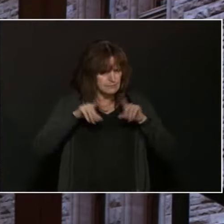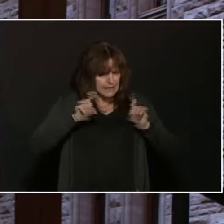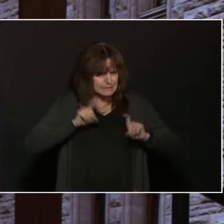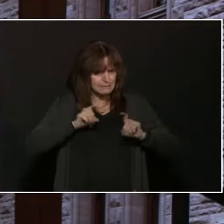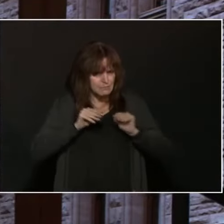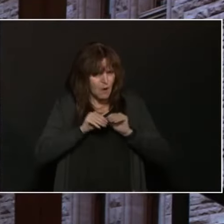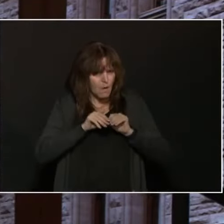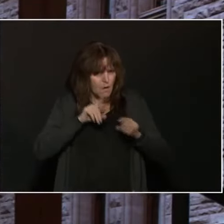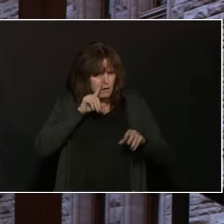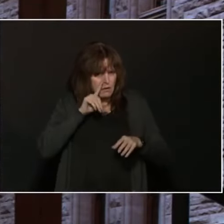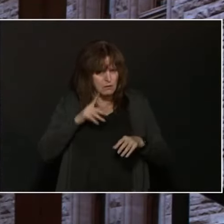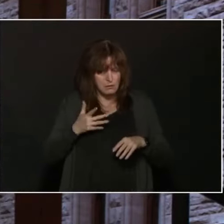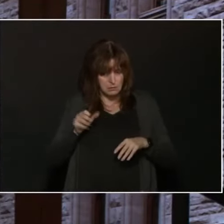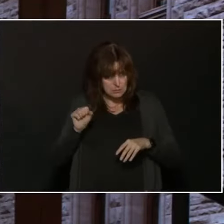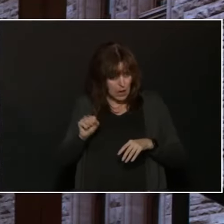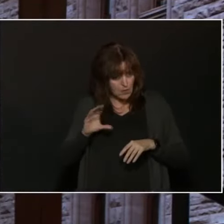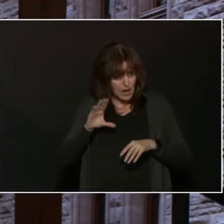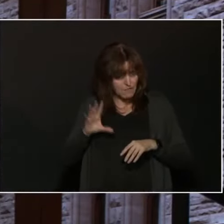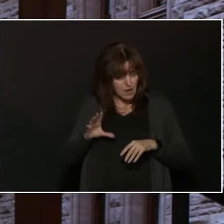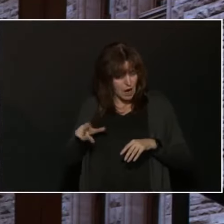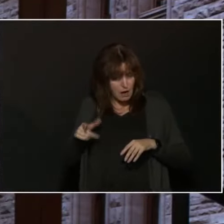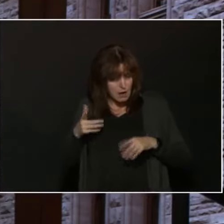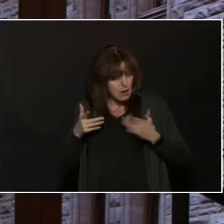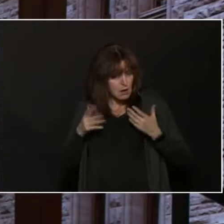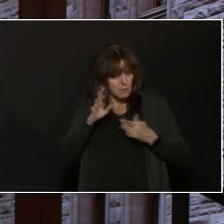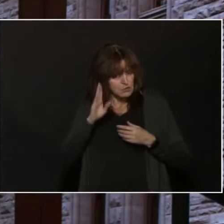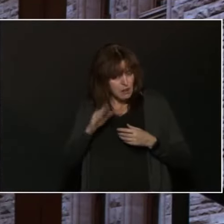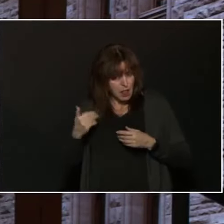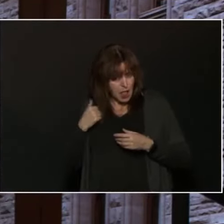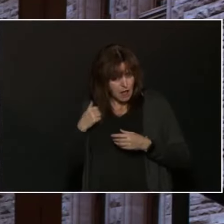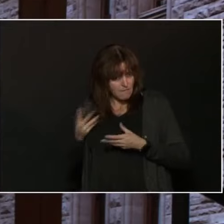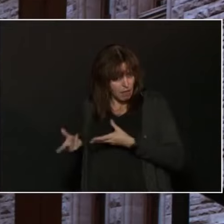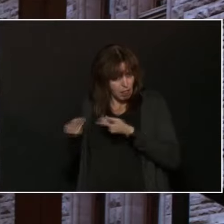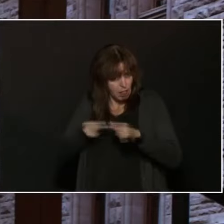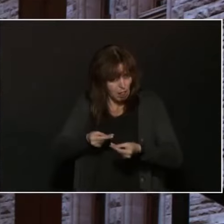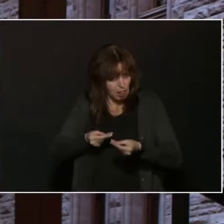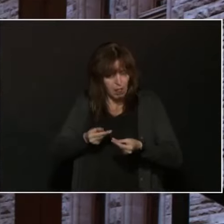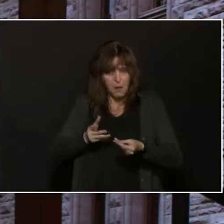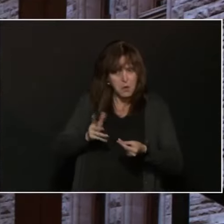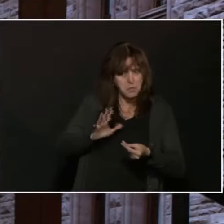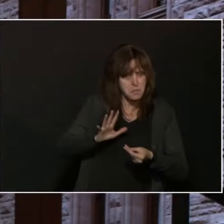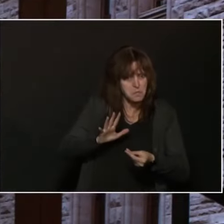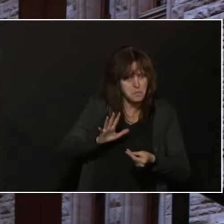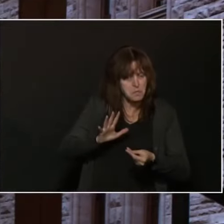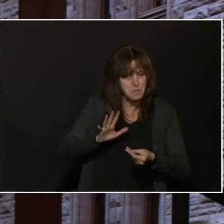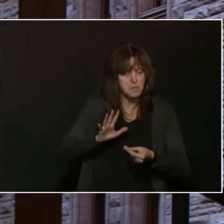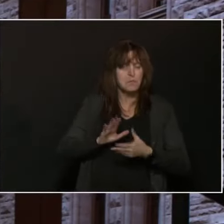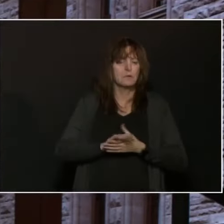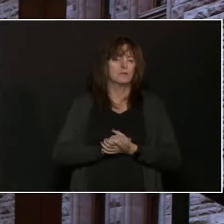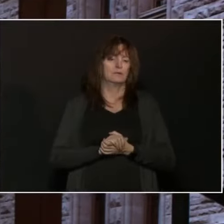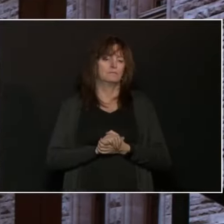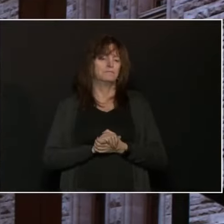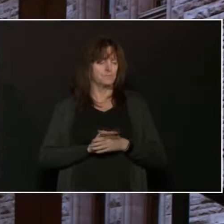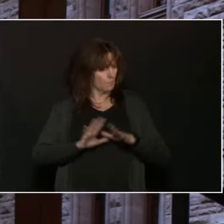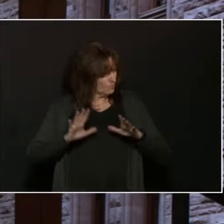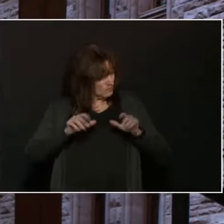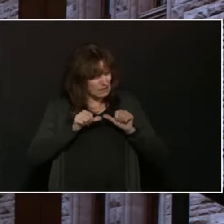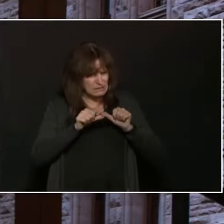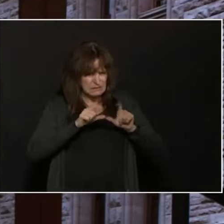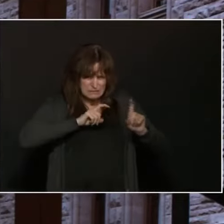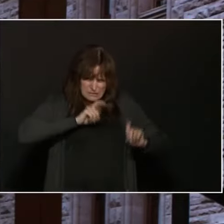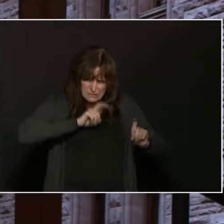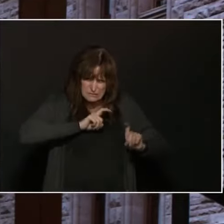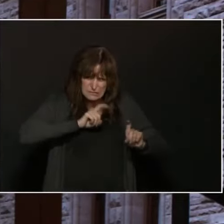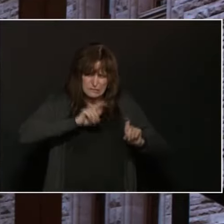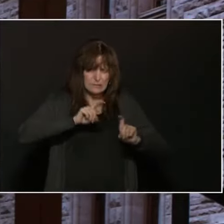And we will be updating you if and when we do find it. But our goal is, of course, with strict testing, we can keep that under control and